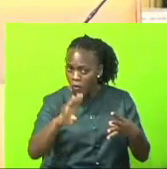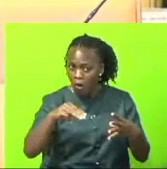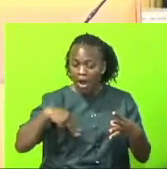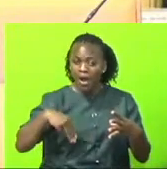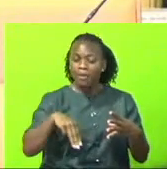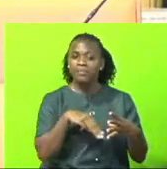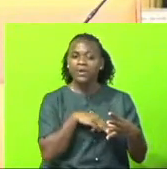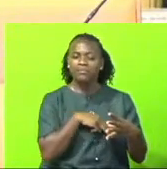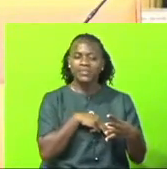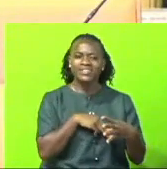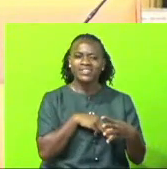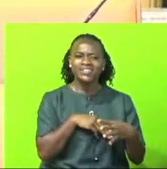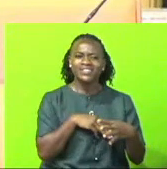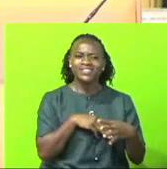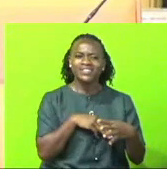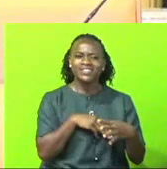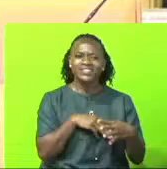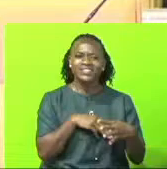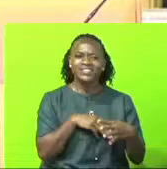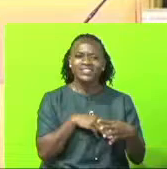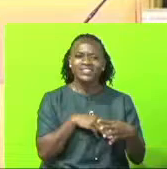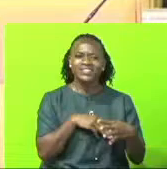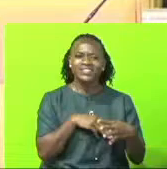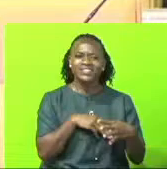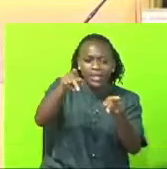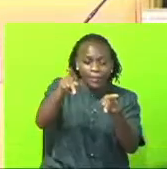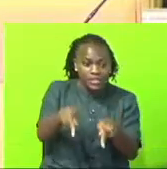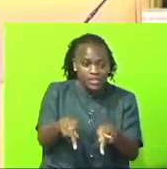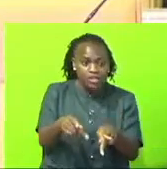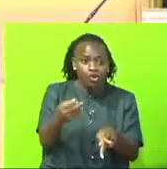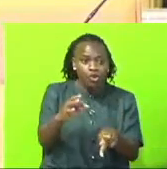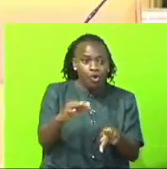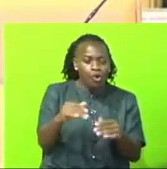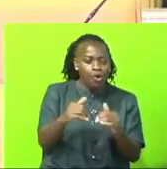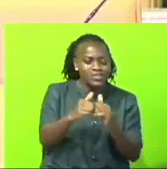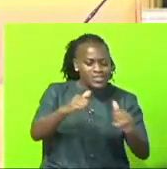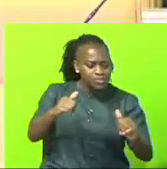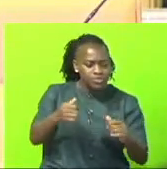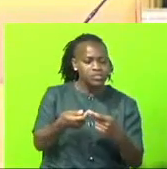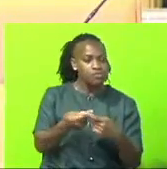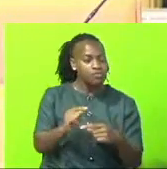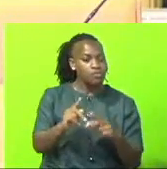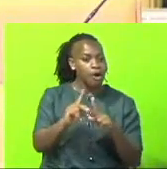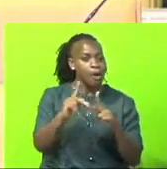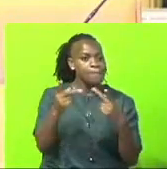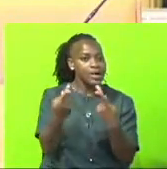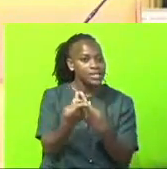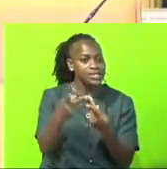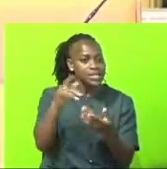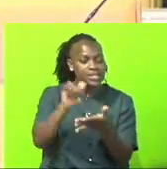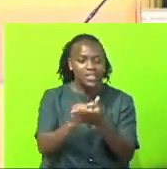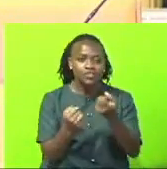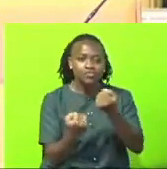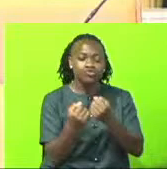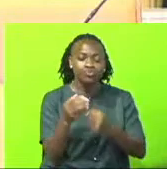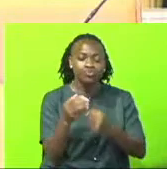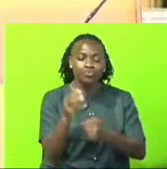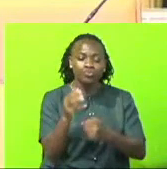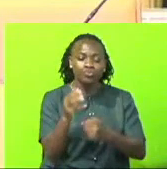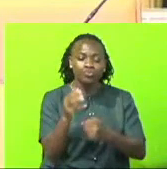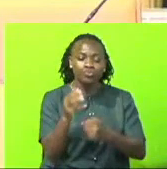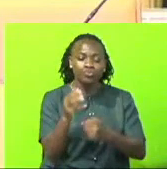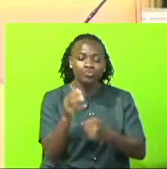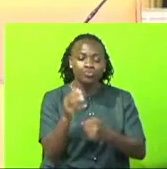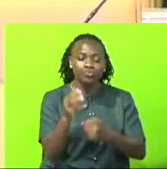another party or have departed from the party that sponsored them and brought them to